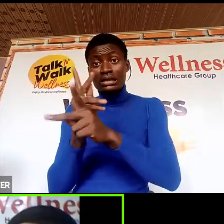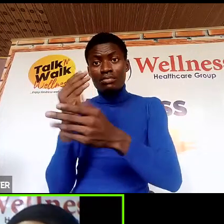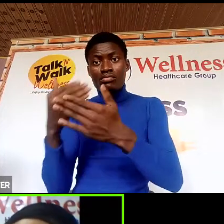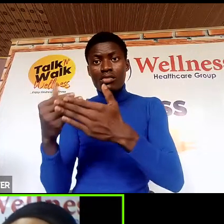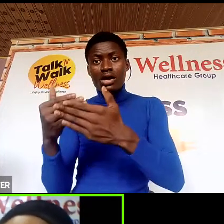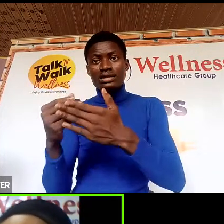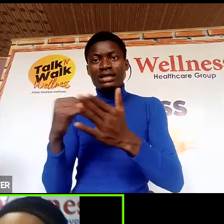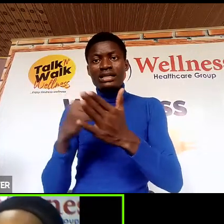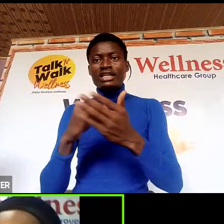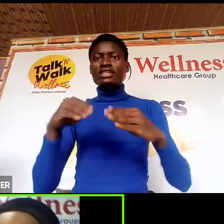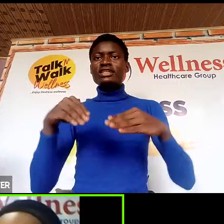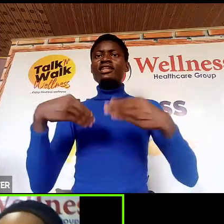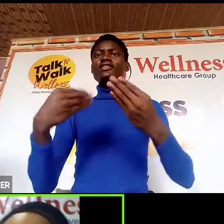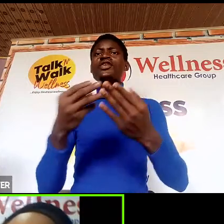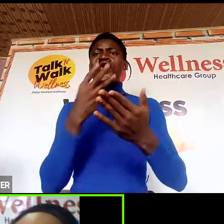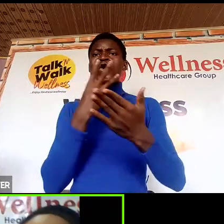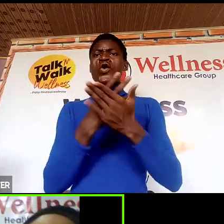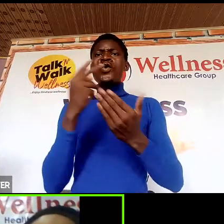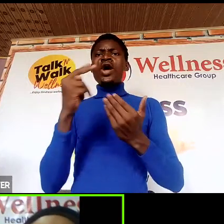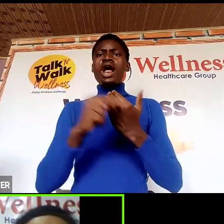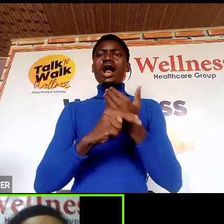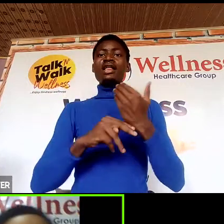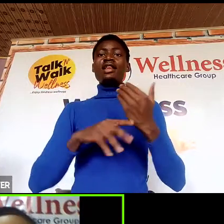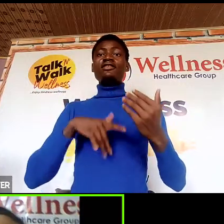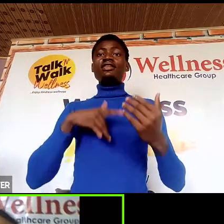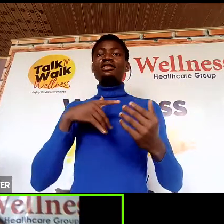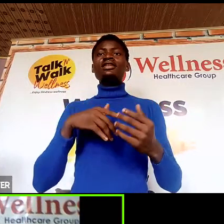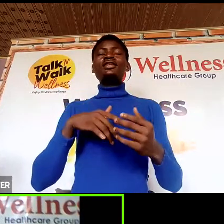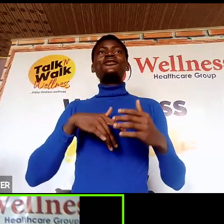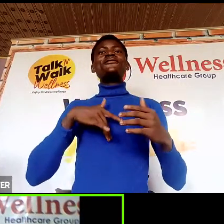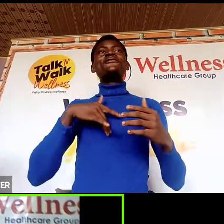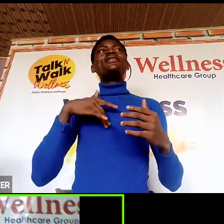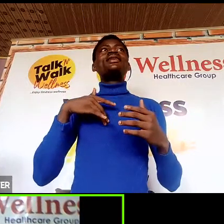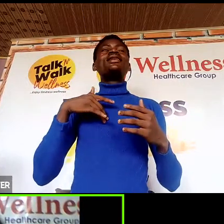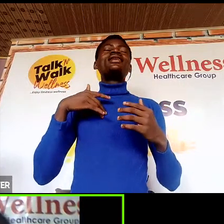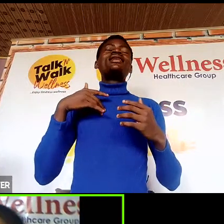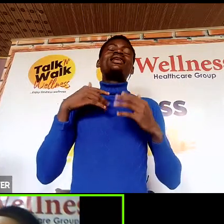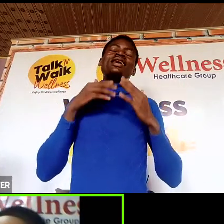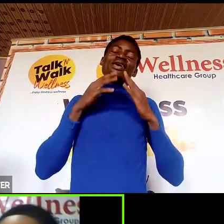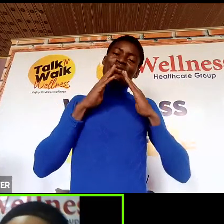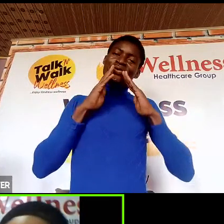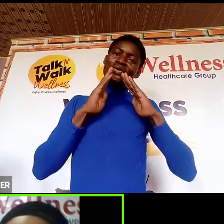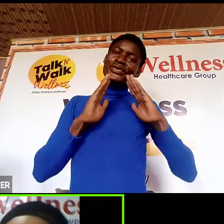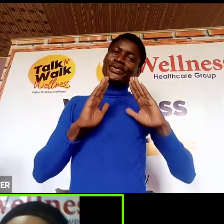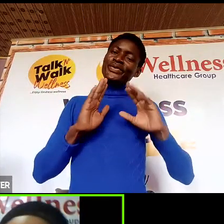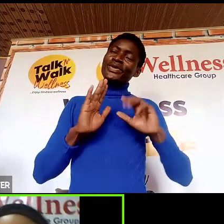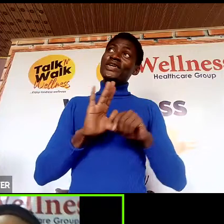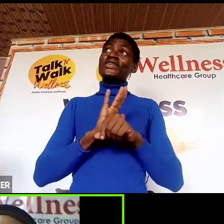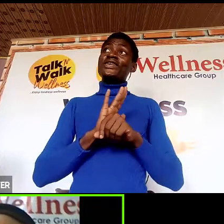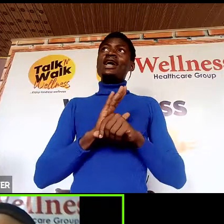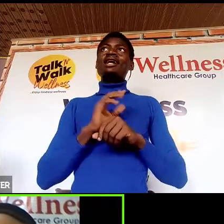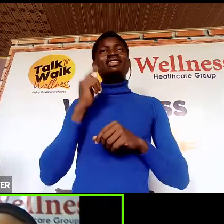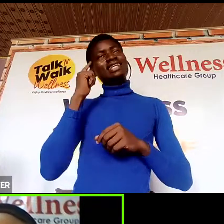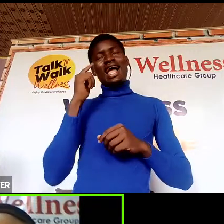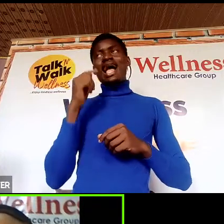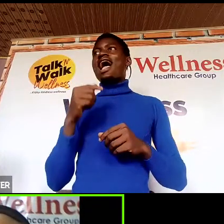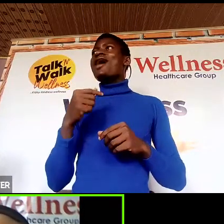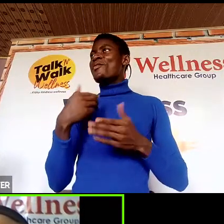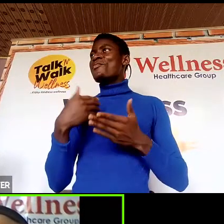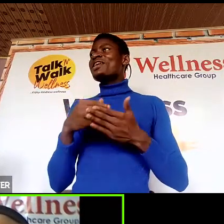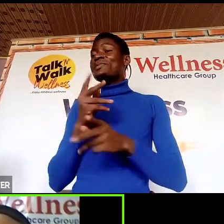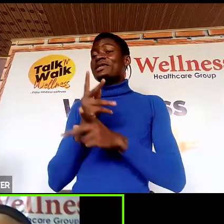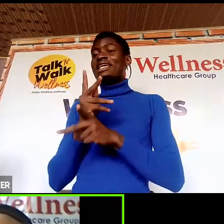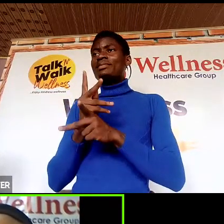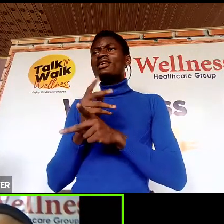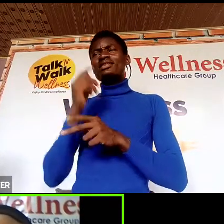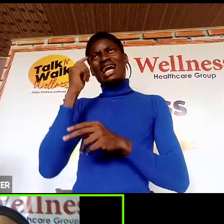just like, what is going to happen that might not be able to solve? So some of us are depriving ourselves that privilege,